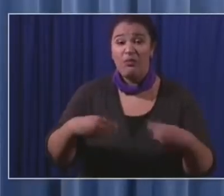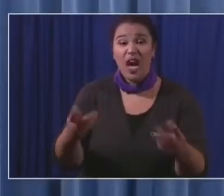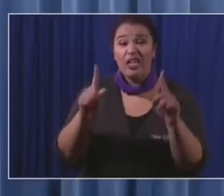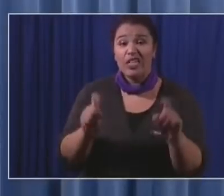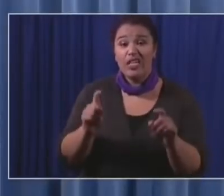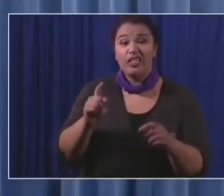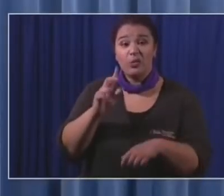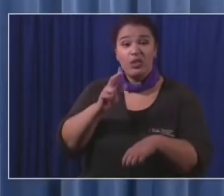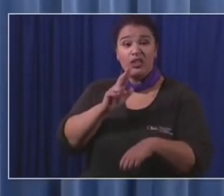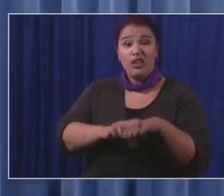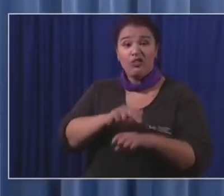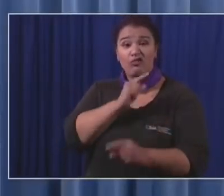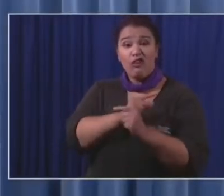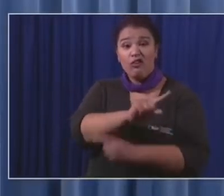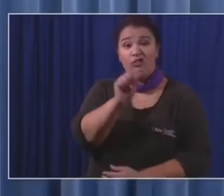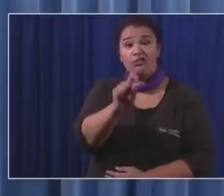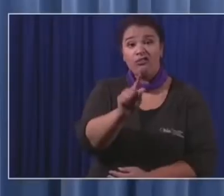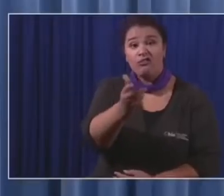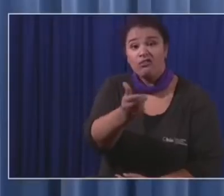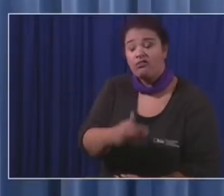times available?